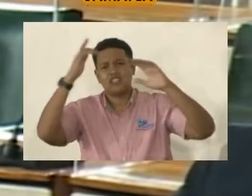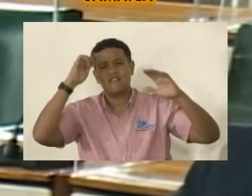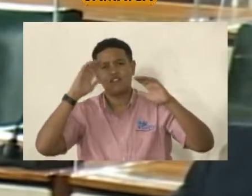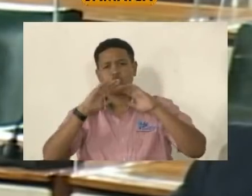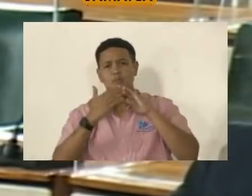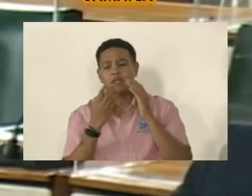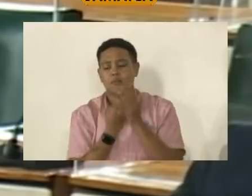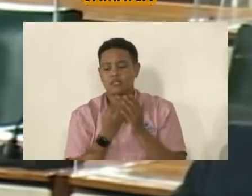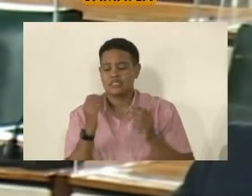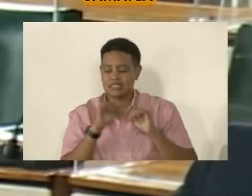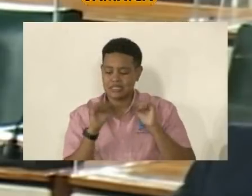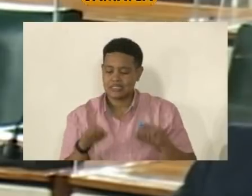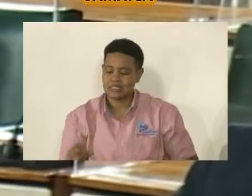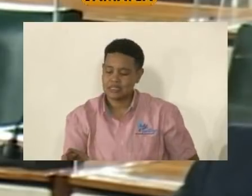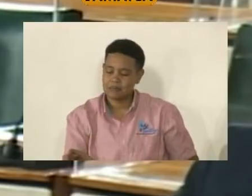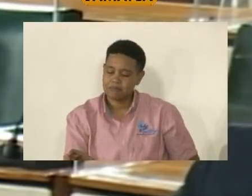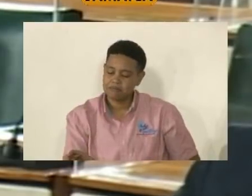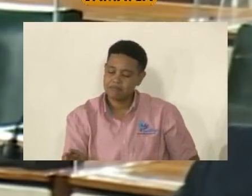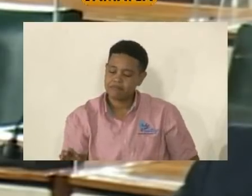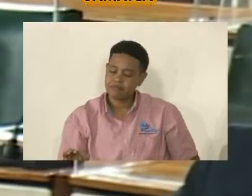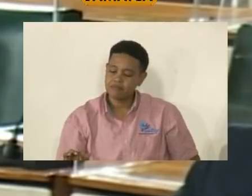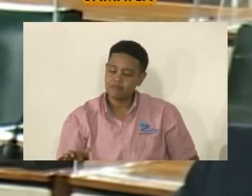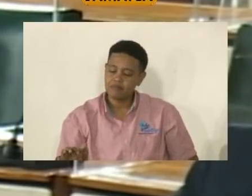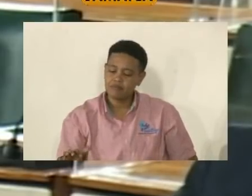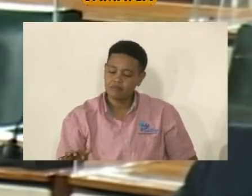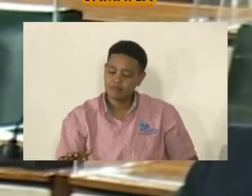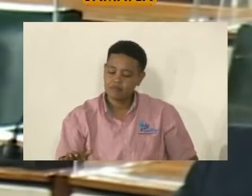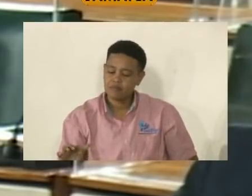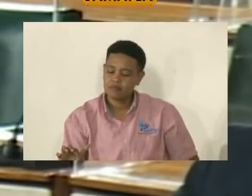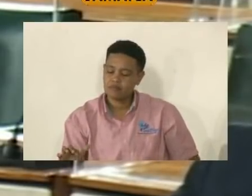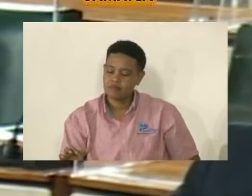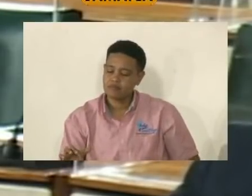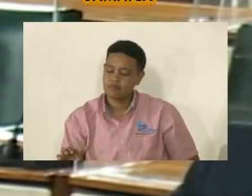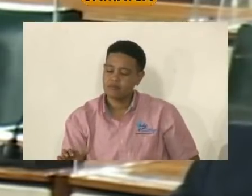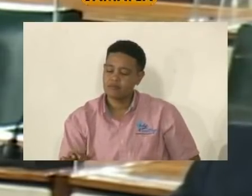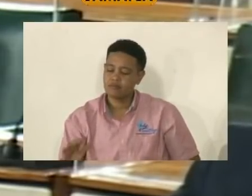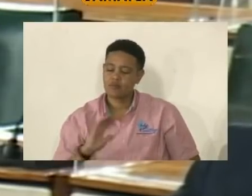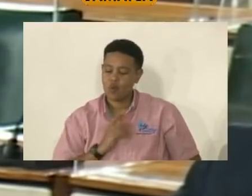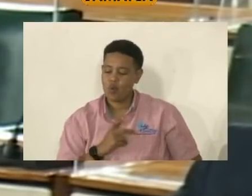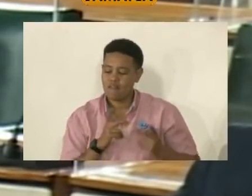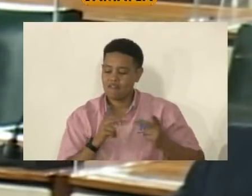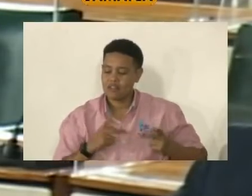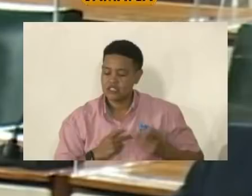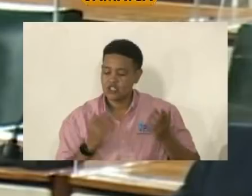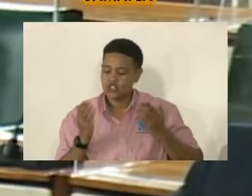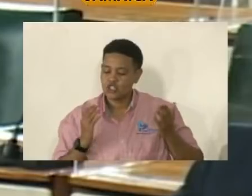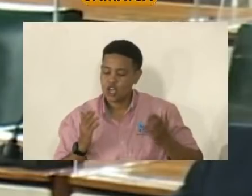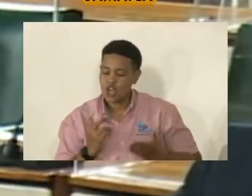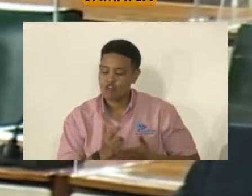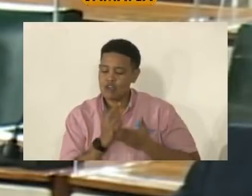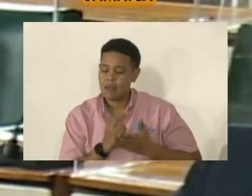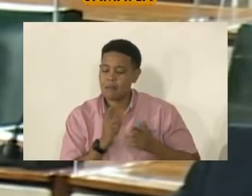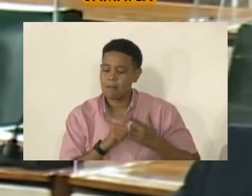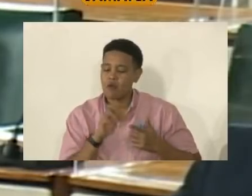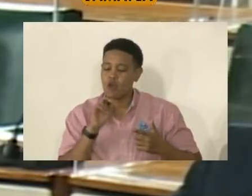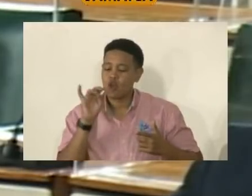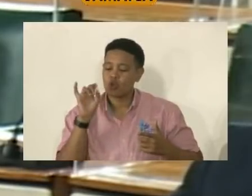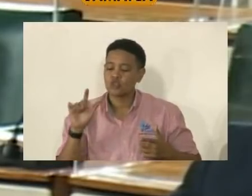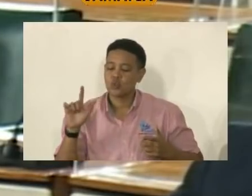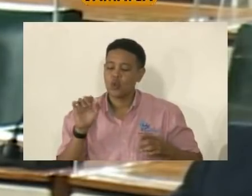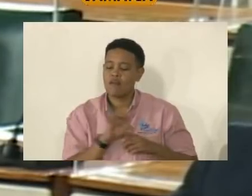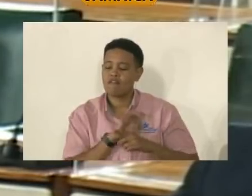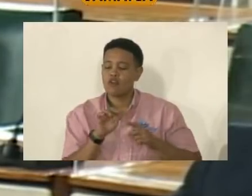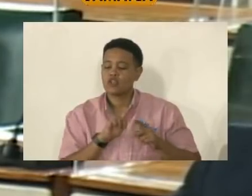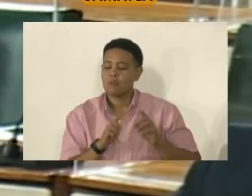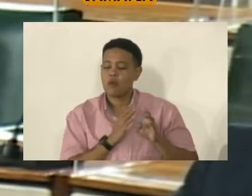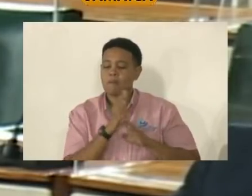correctional system. Our facilities ought to serve both a rehabilitative and a custodial function, but they were mainly constructed with the